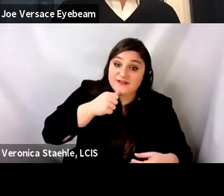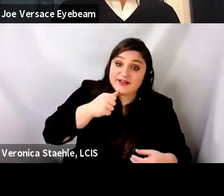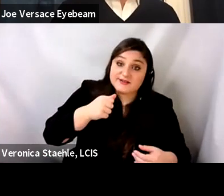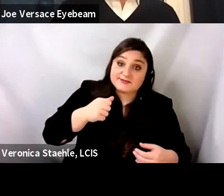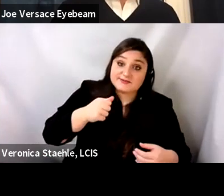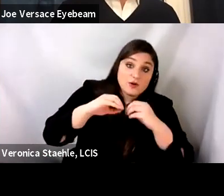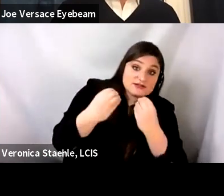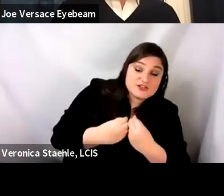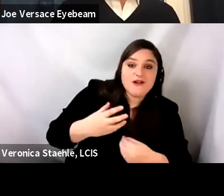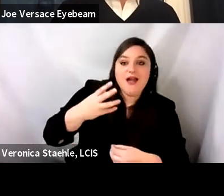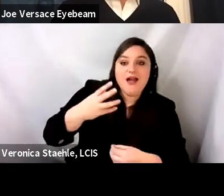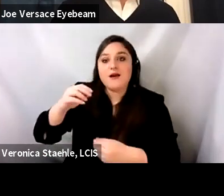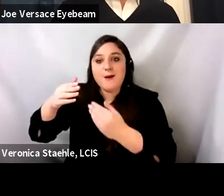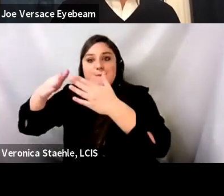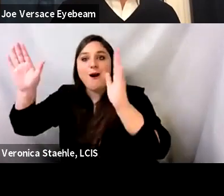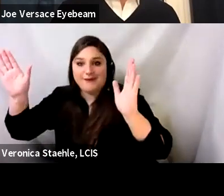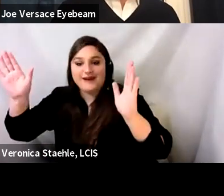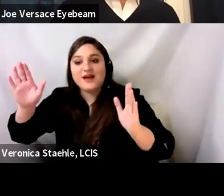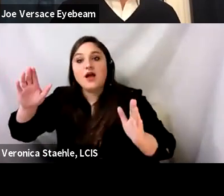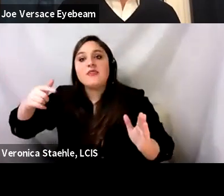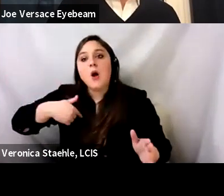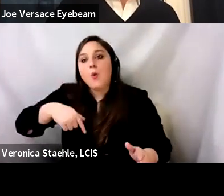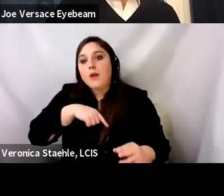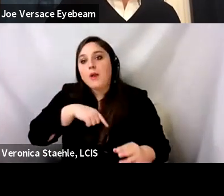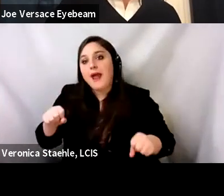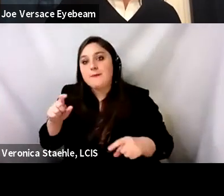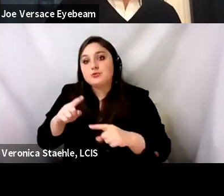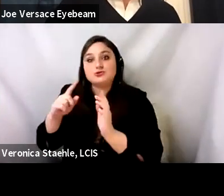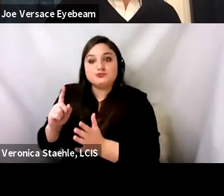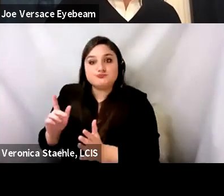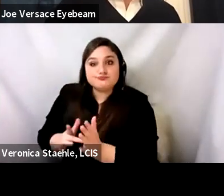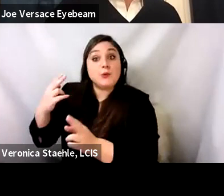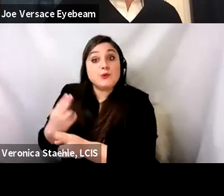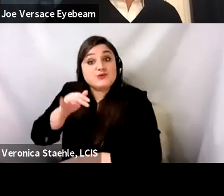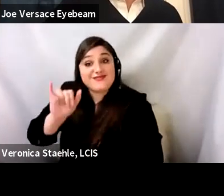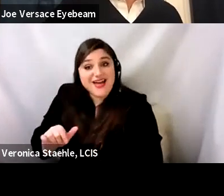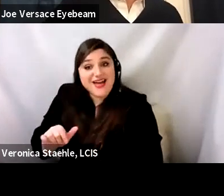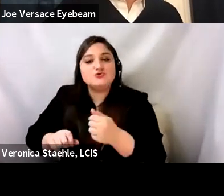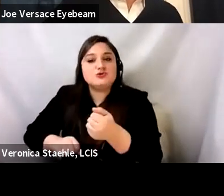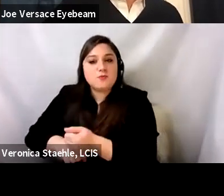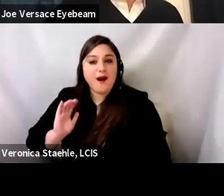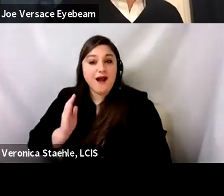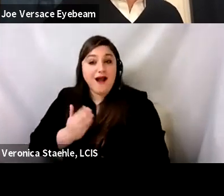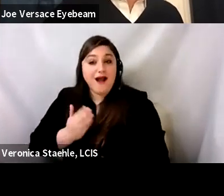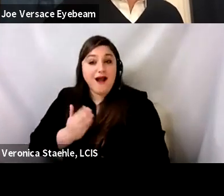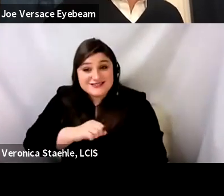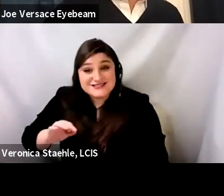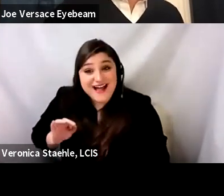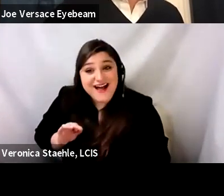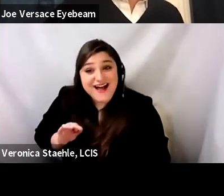maintain operations, staffing, and our mission in a way that got us